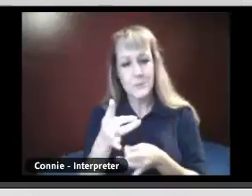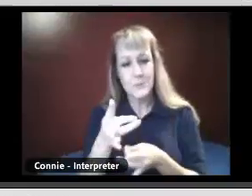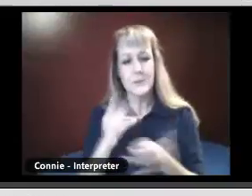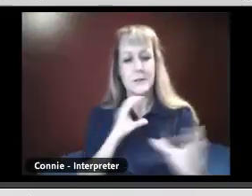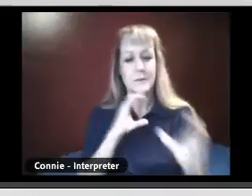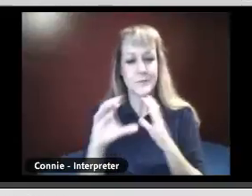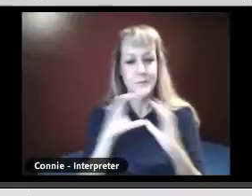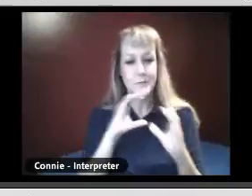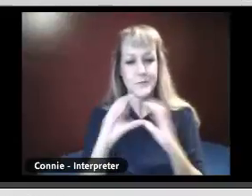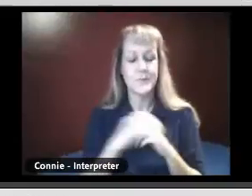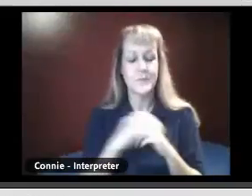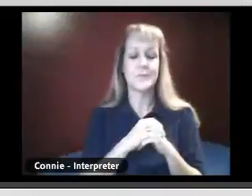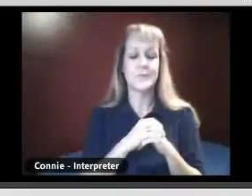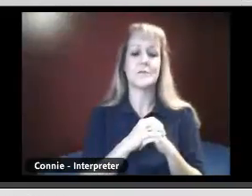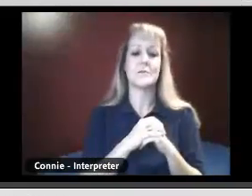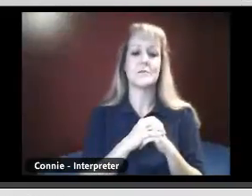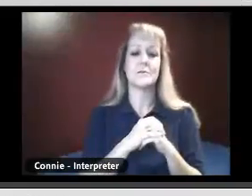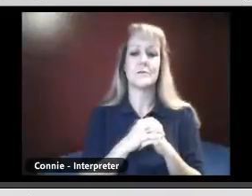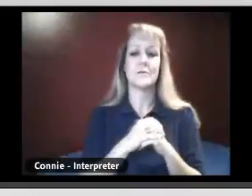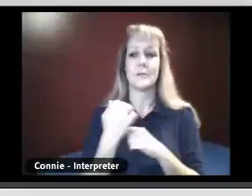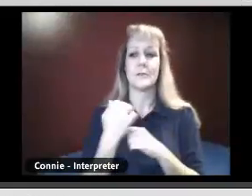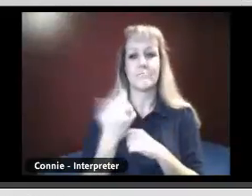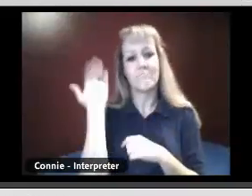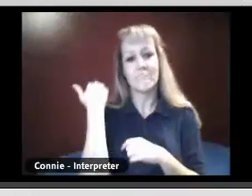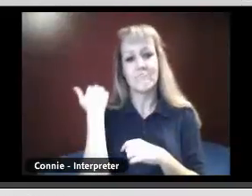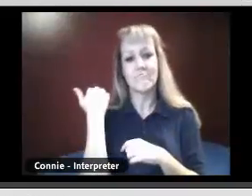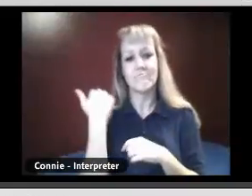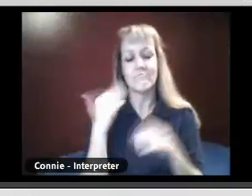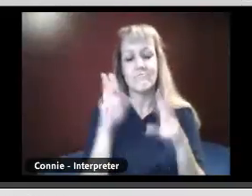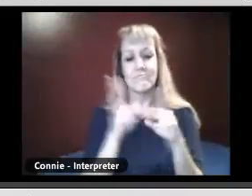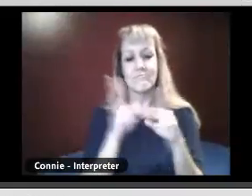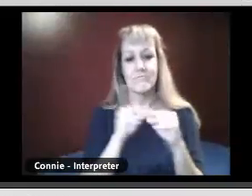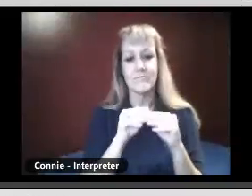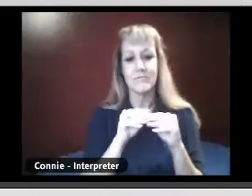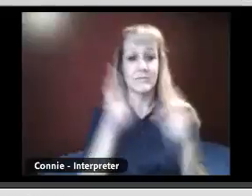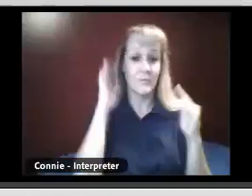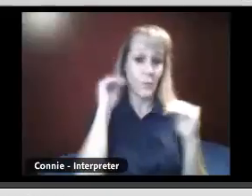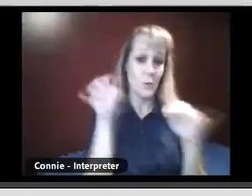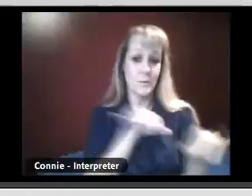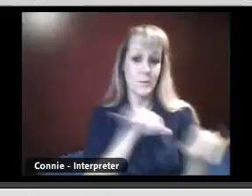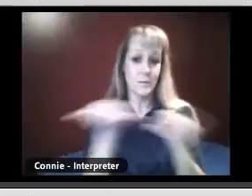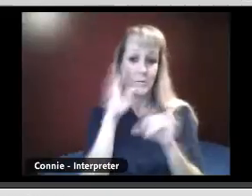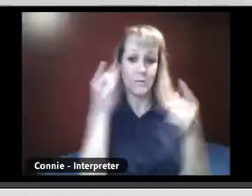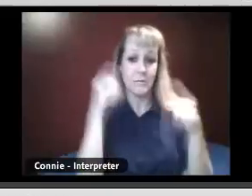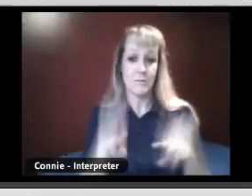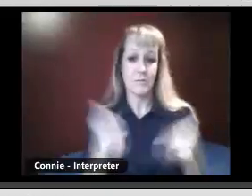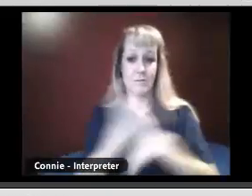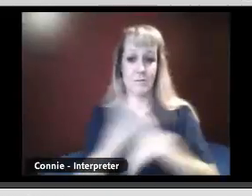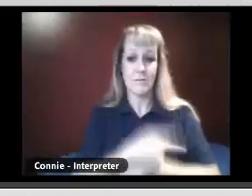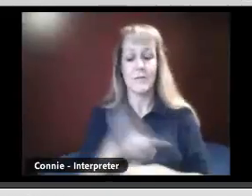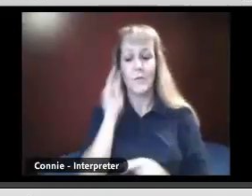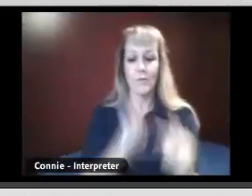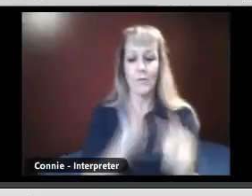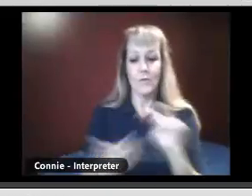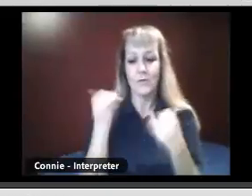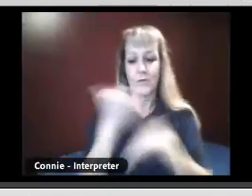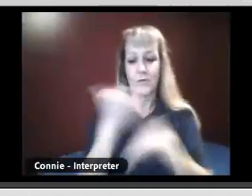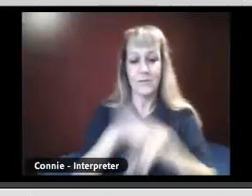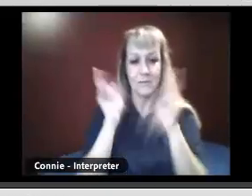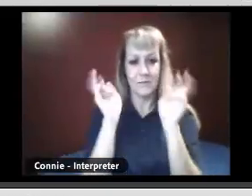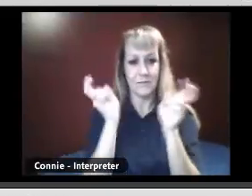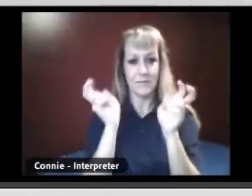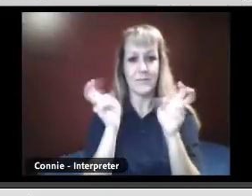say, over our past sessions, and I hope that today you'll find the same thing will happen as we look at today's topic, which